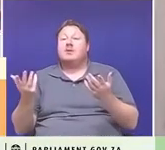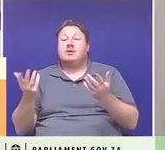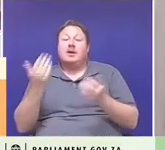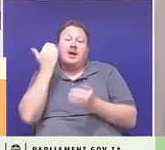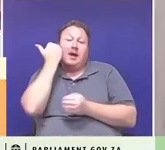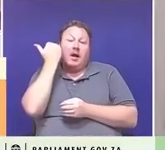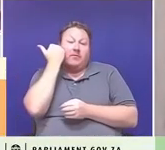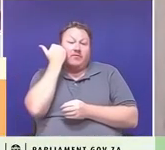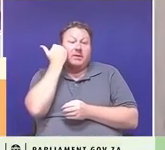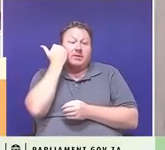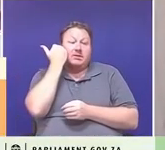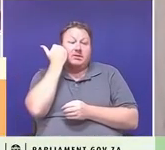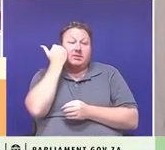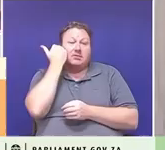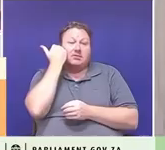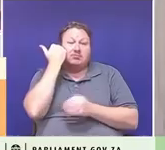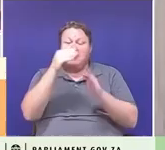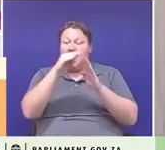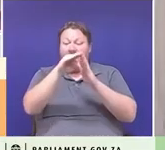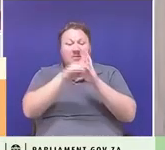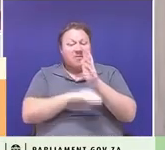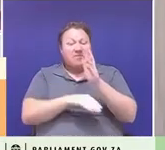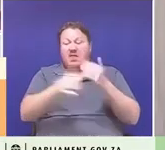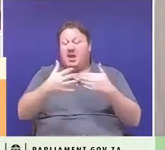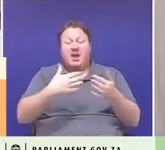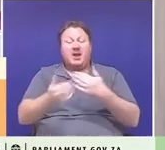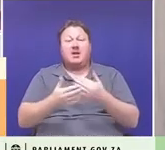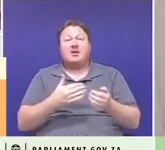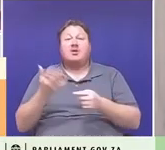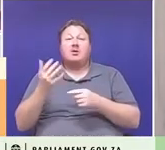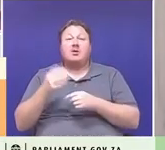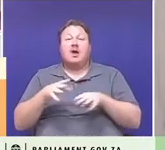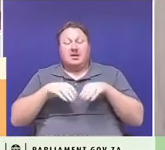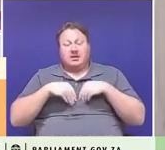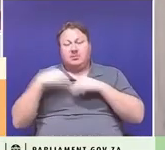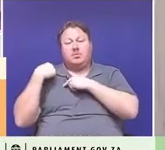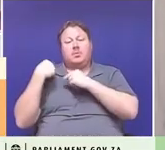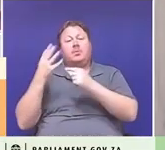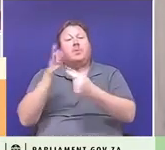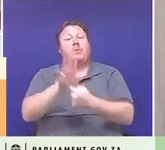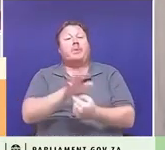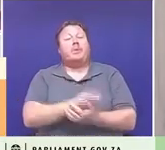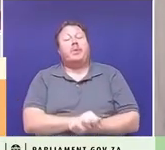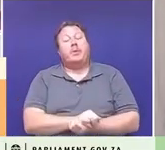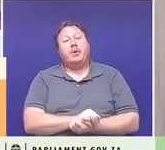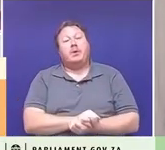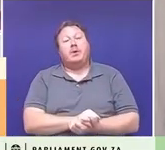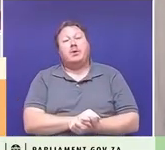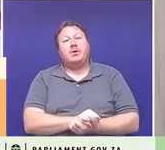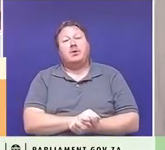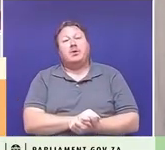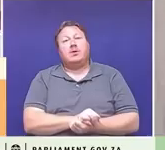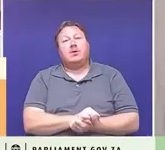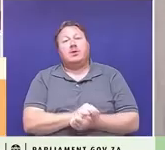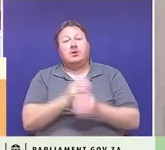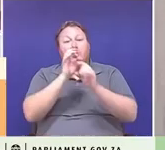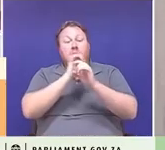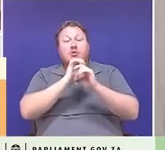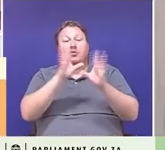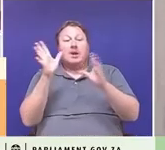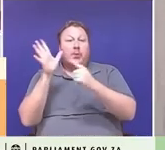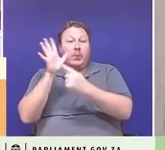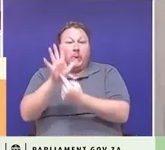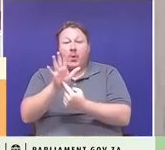are government at any level. We must hold them accountable. Transparency must not be